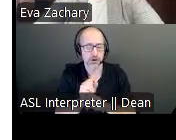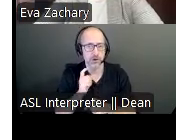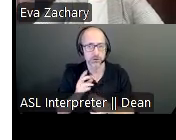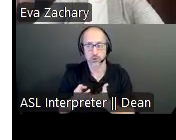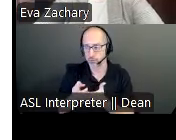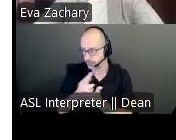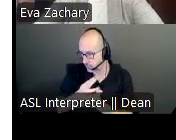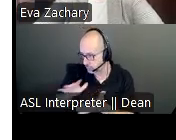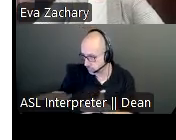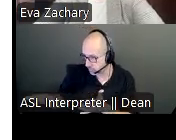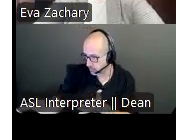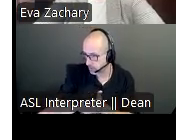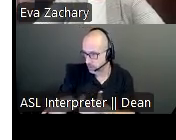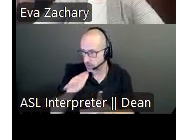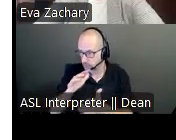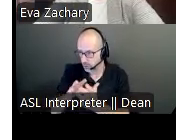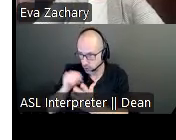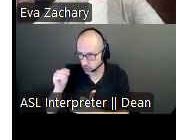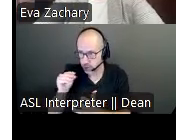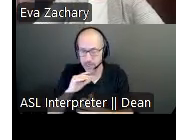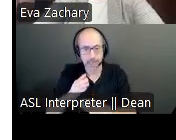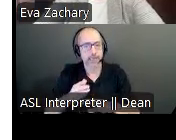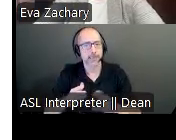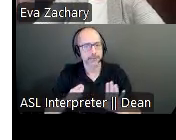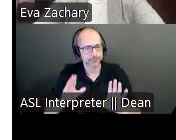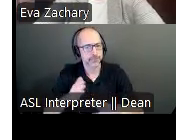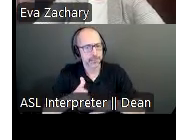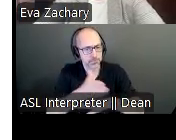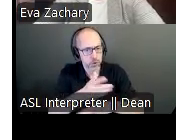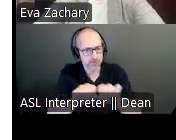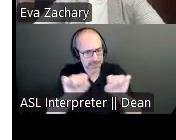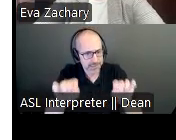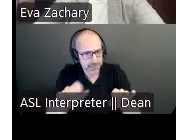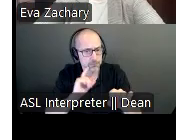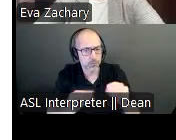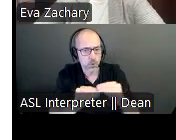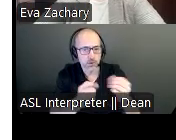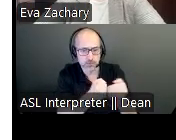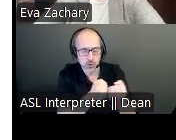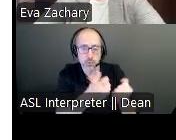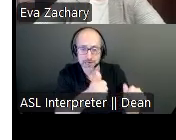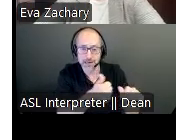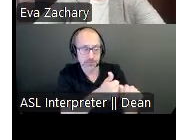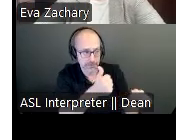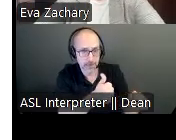and committing to stronger systems of support, we can prevent further deaths and create safer communities.